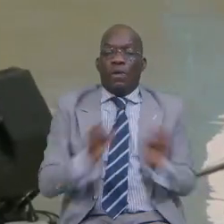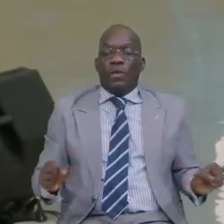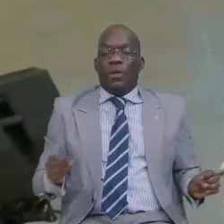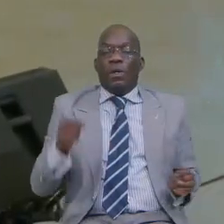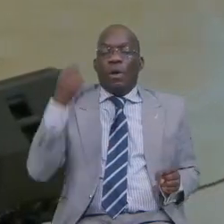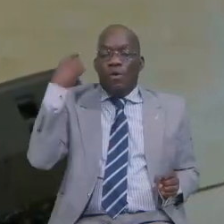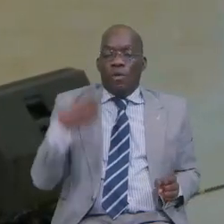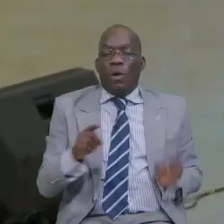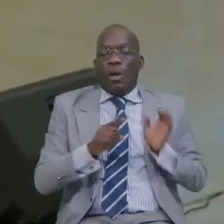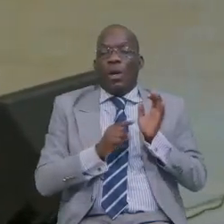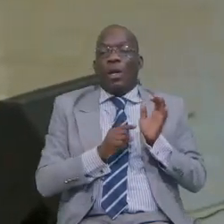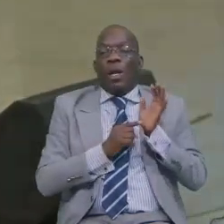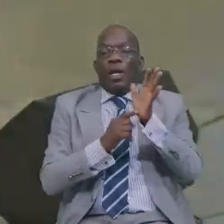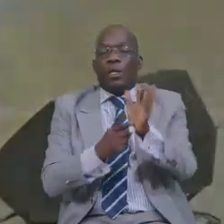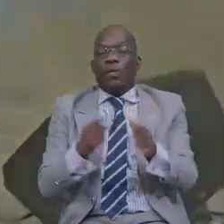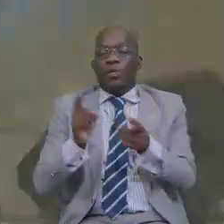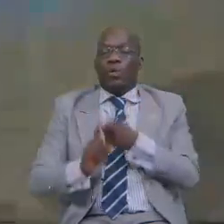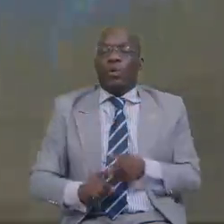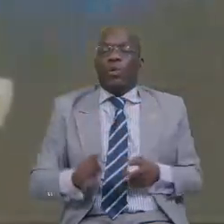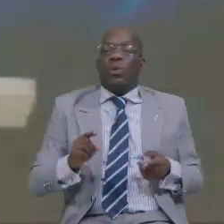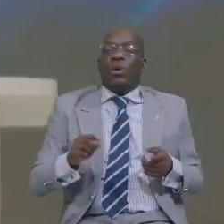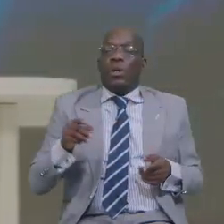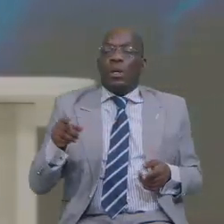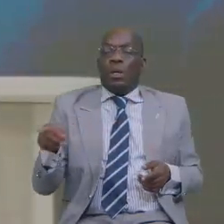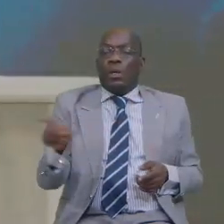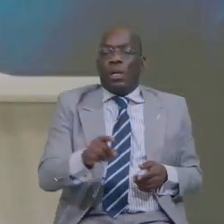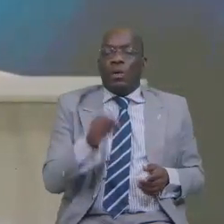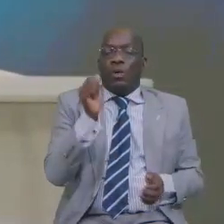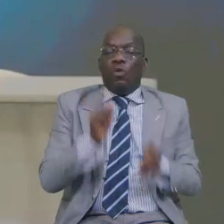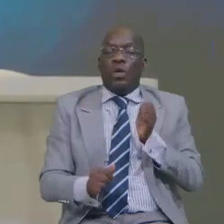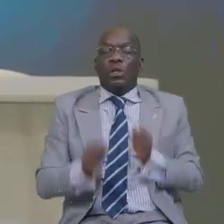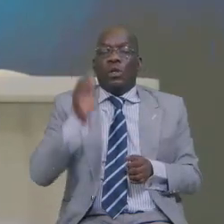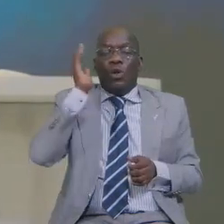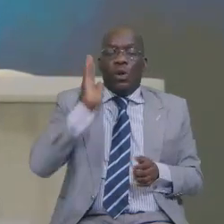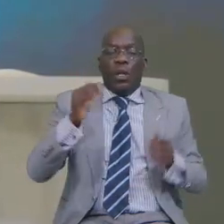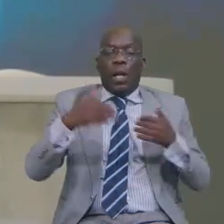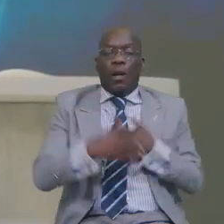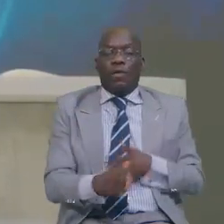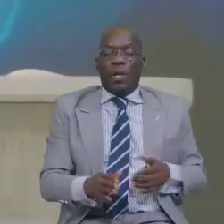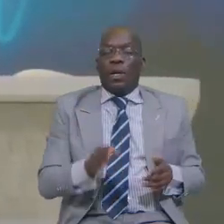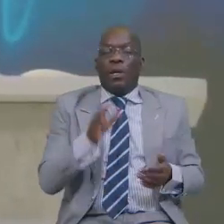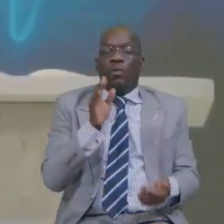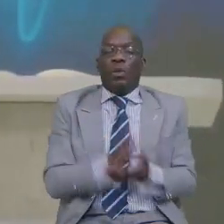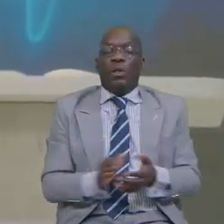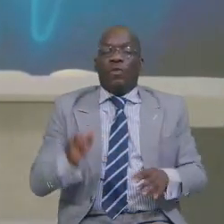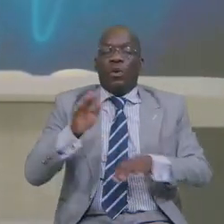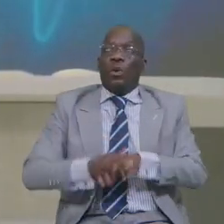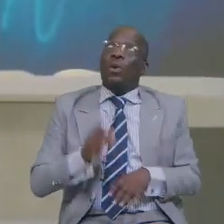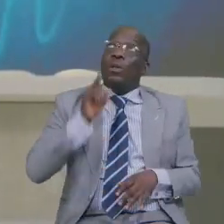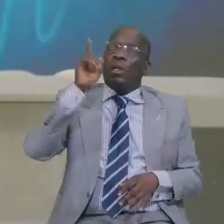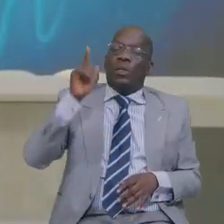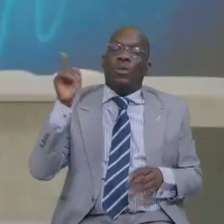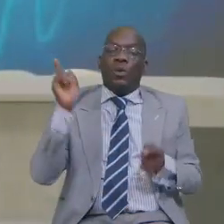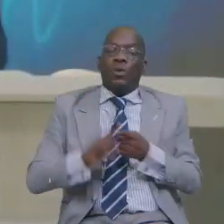pattern to them which should hereafter believe on him to life everlasting.